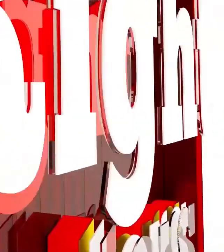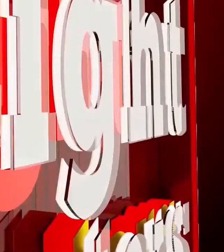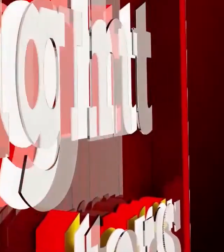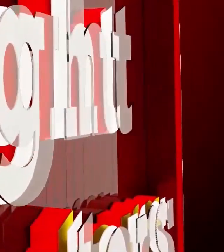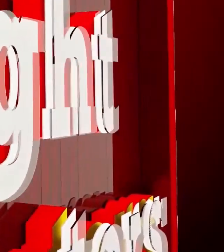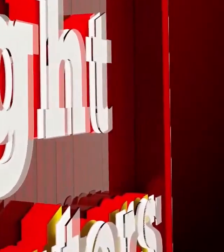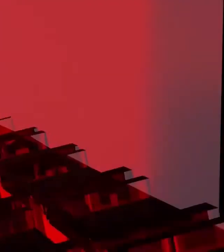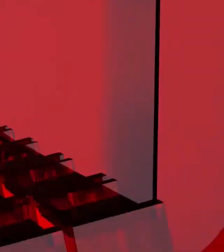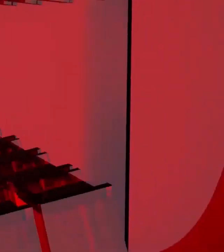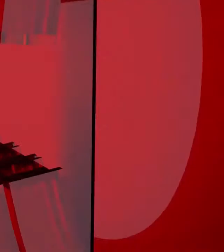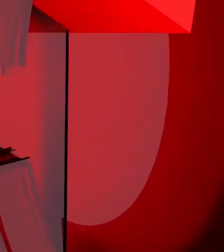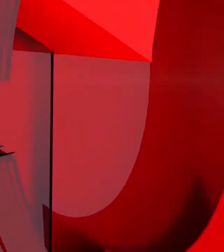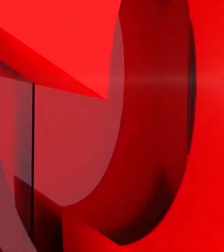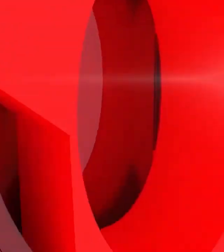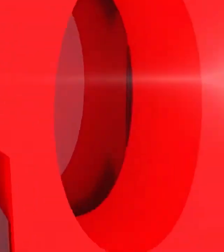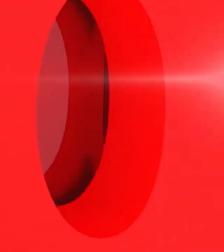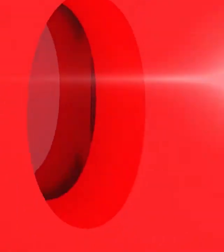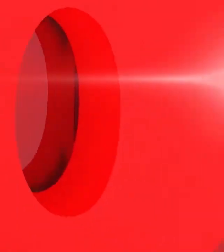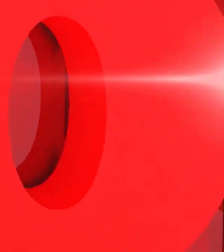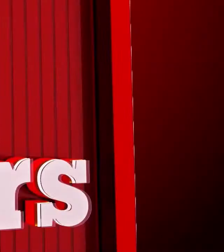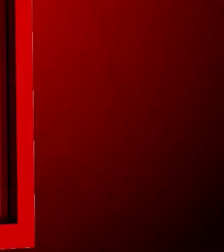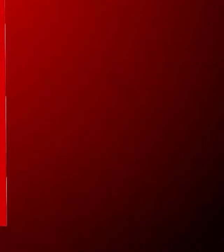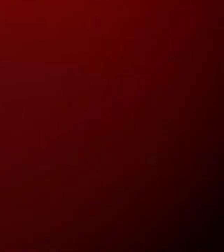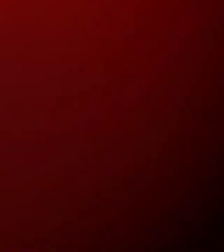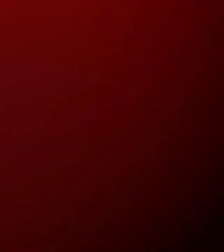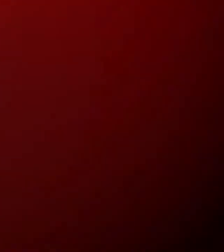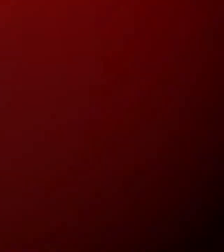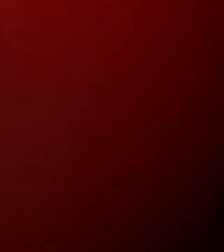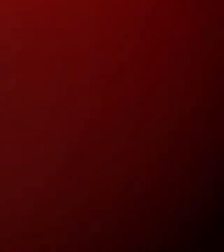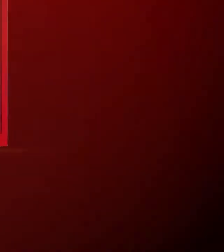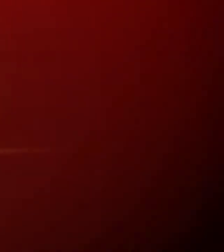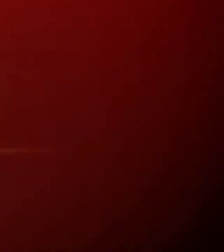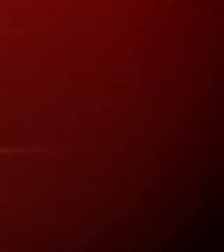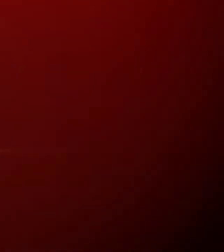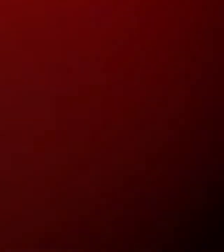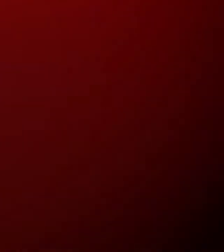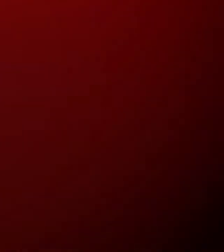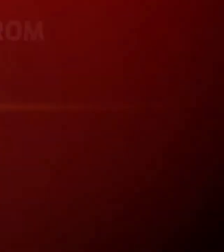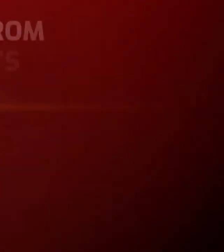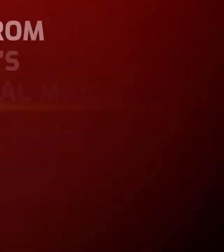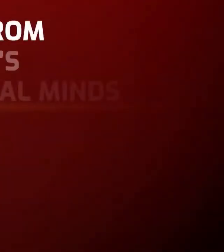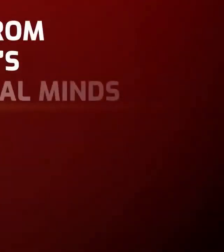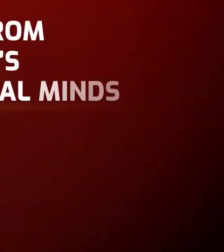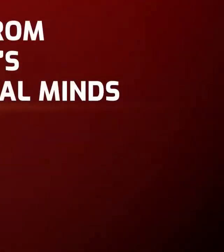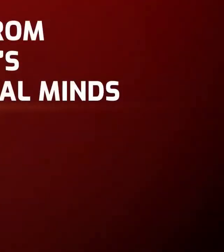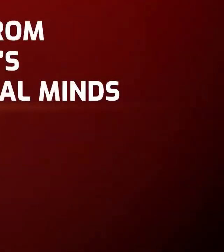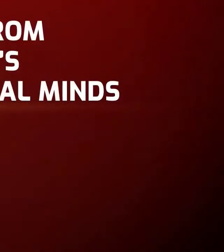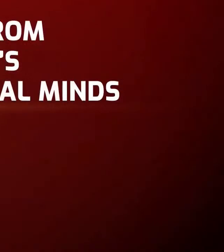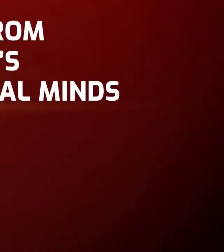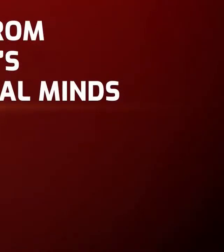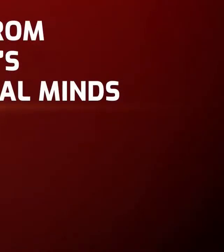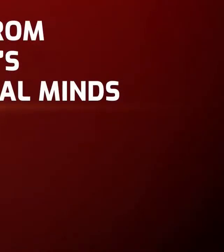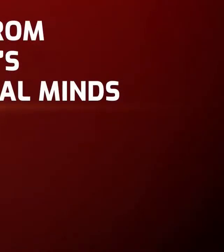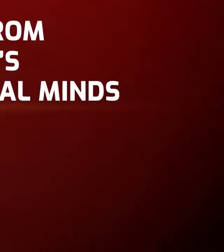Insights from the world's best medical minds. You are watching TheRightDoctors.com.